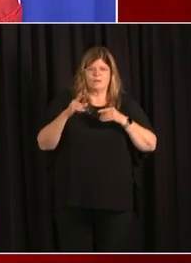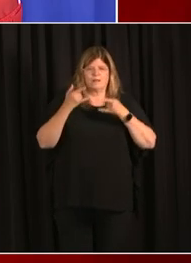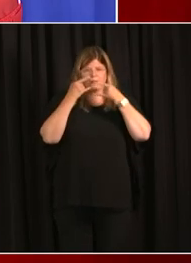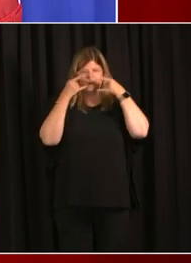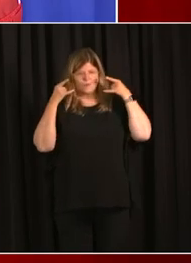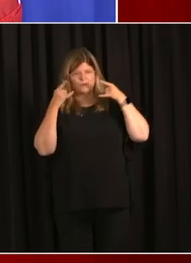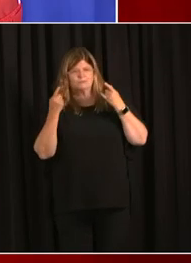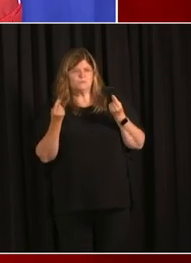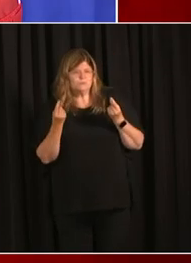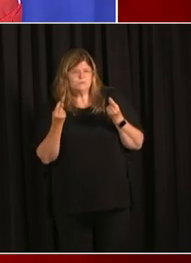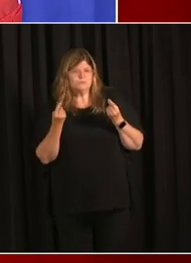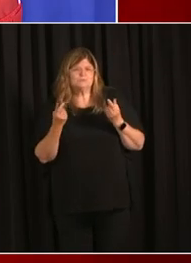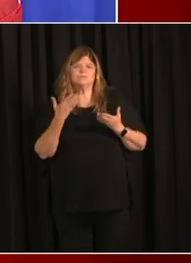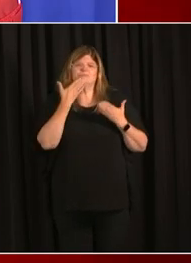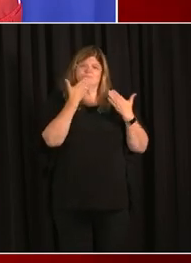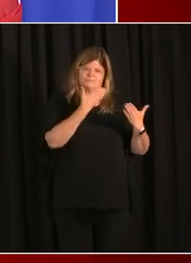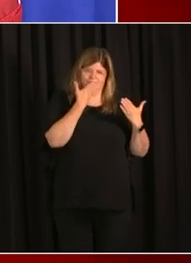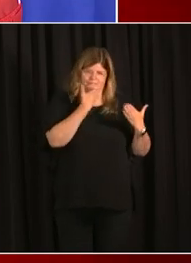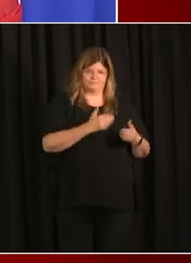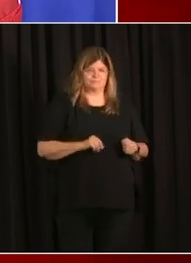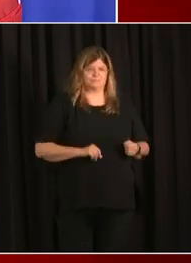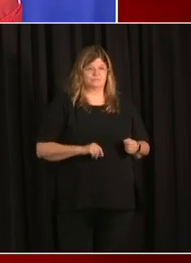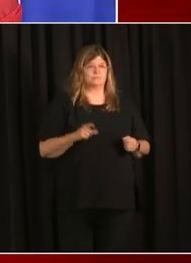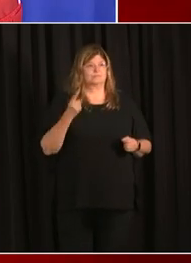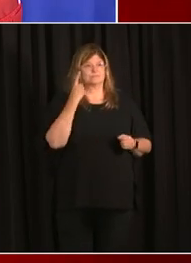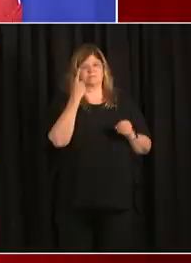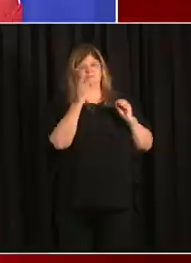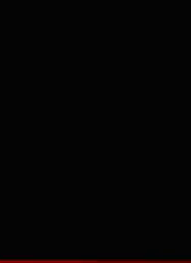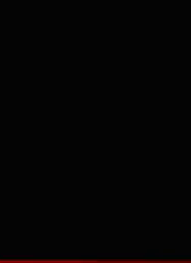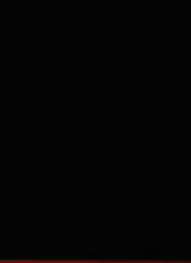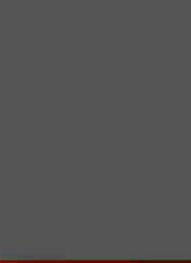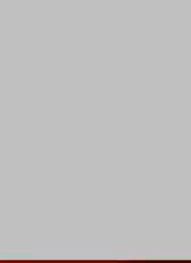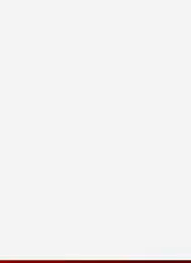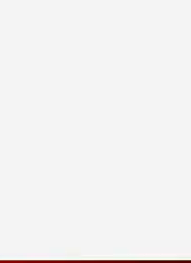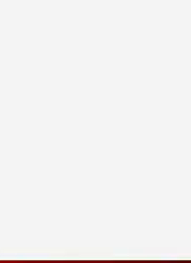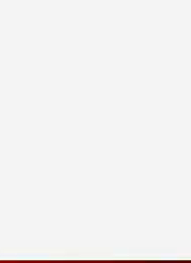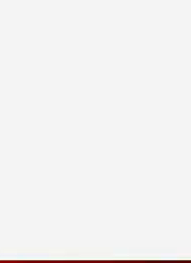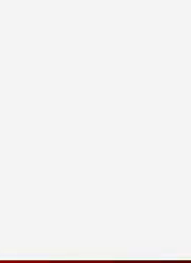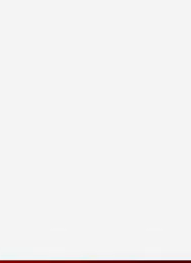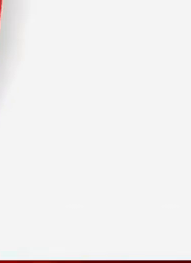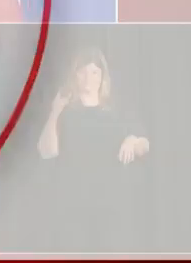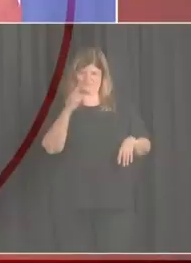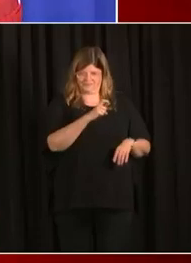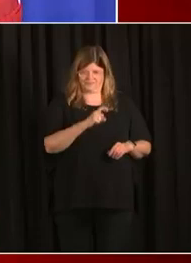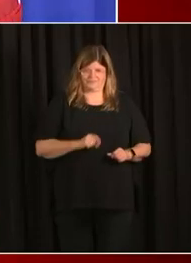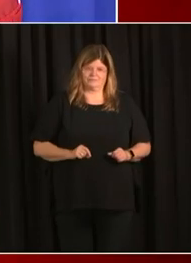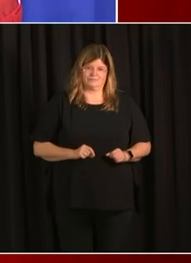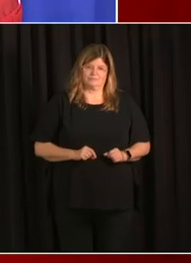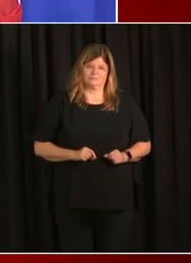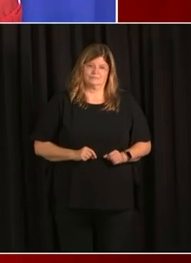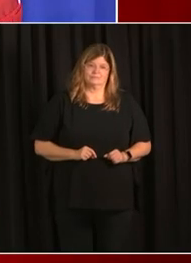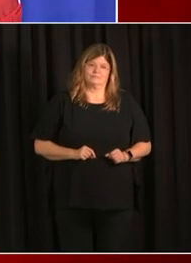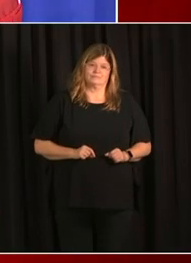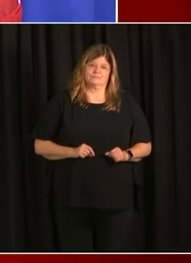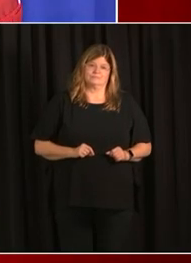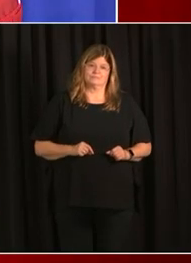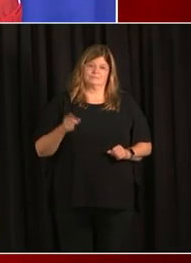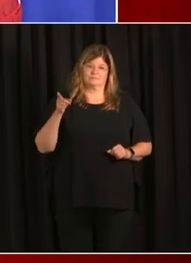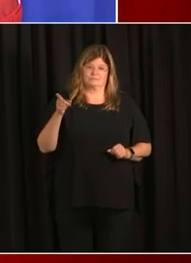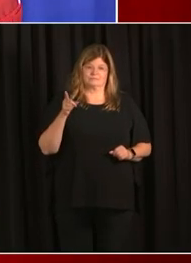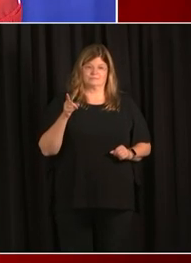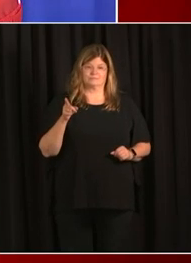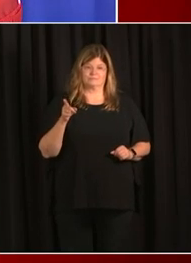Okay, is that it? Thank you, Can we ask- everybody. I'm sorry, can I ask an off-topic question? Okay. The revelations that the DC National Guard